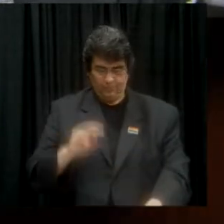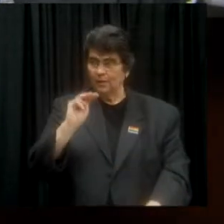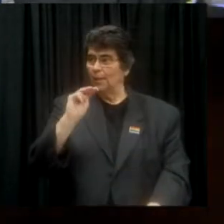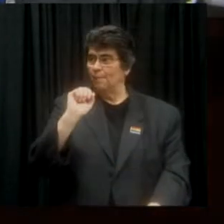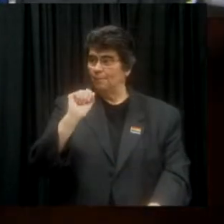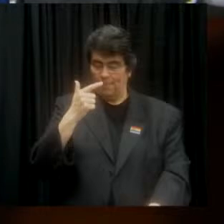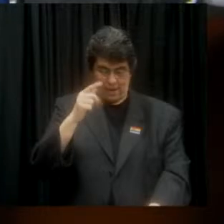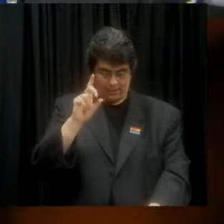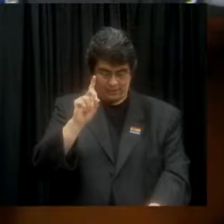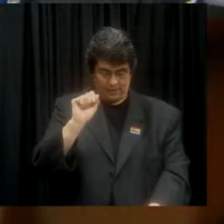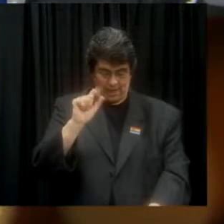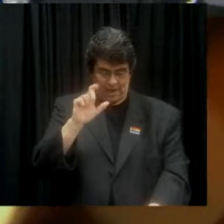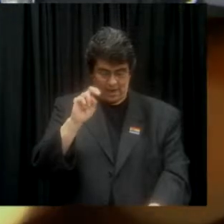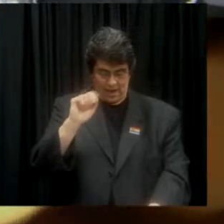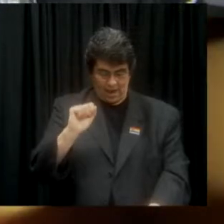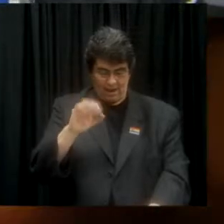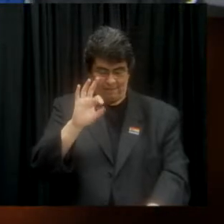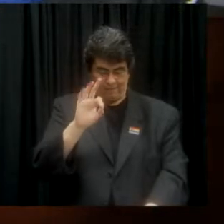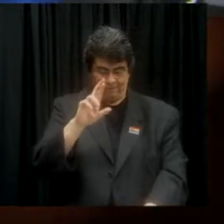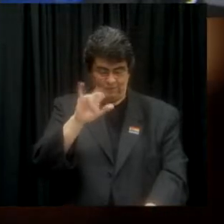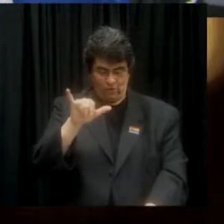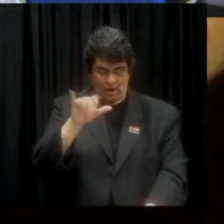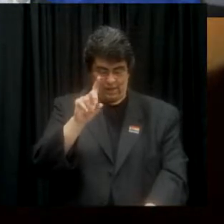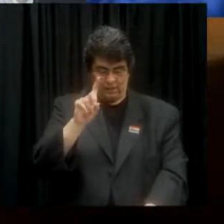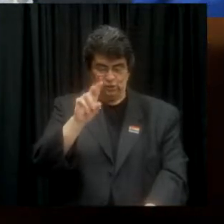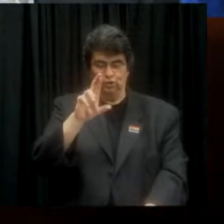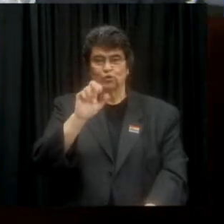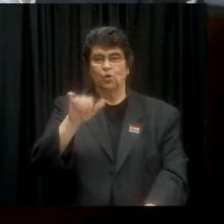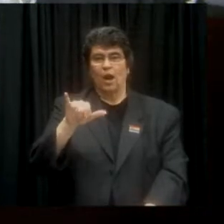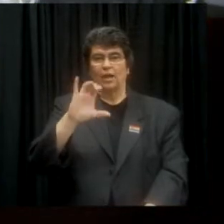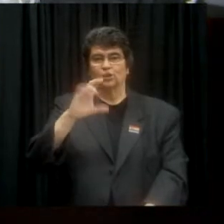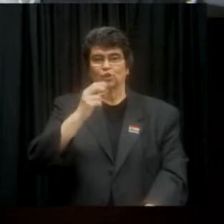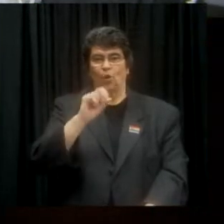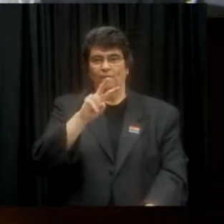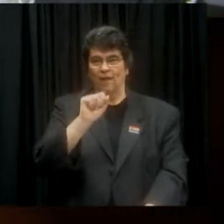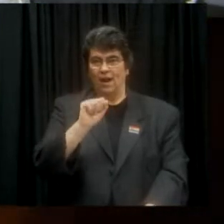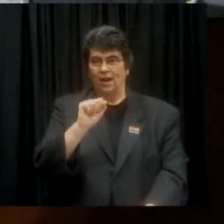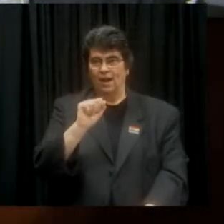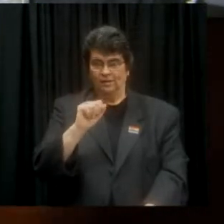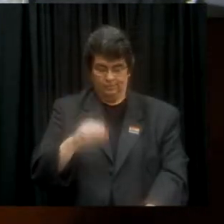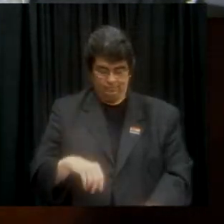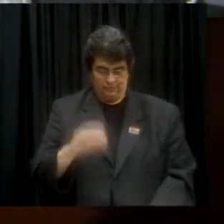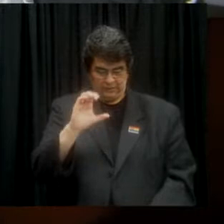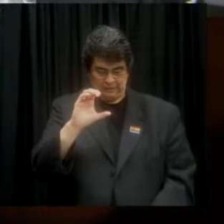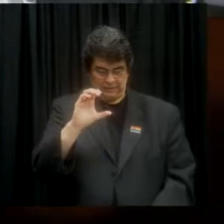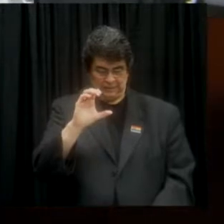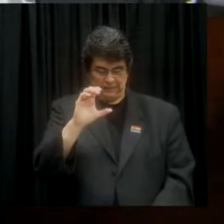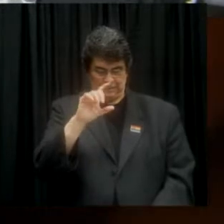Magdalena Fridokova.